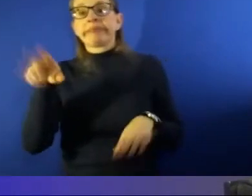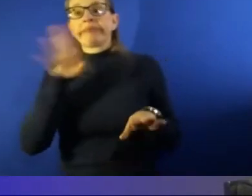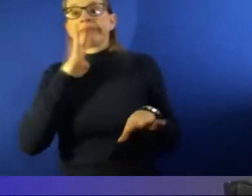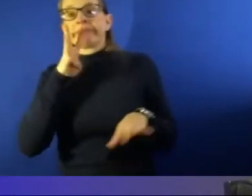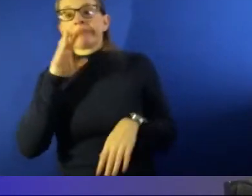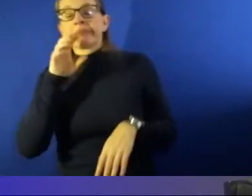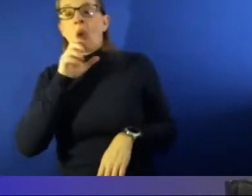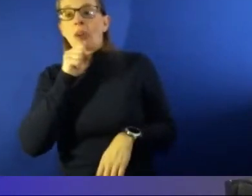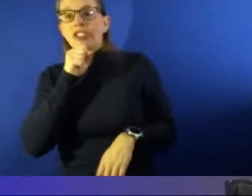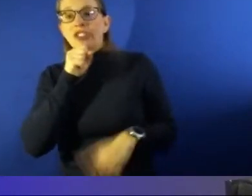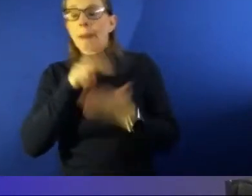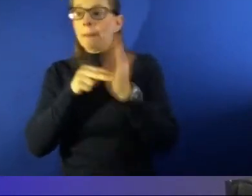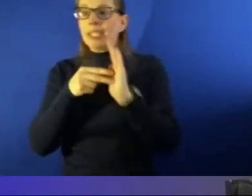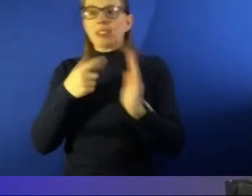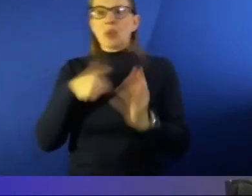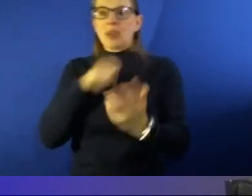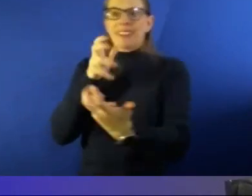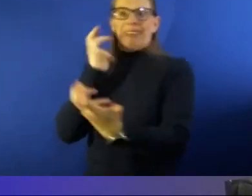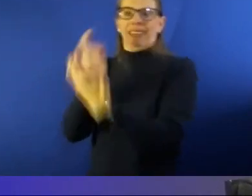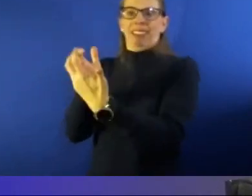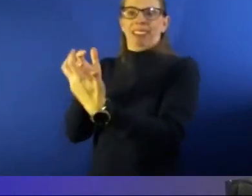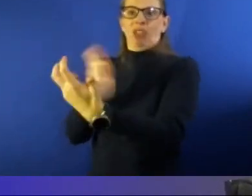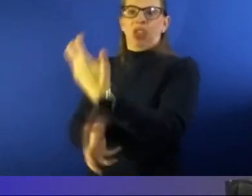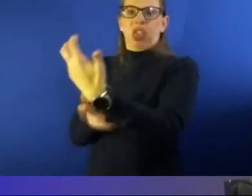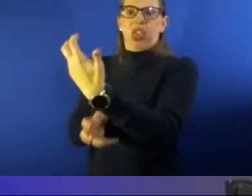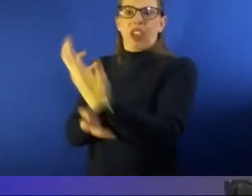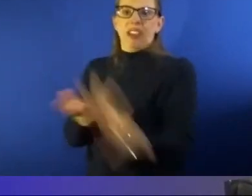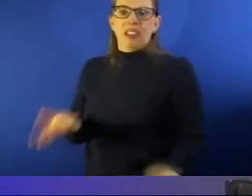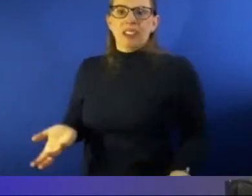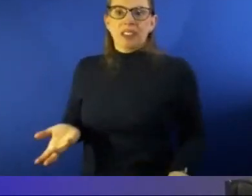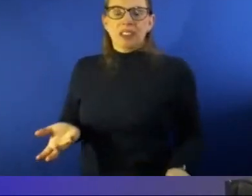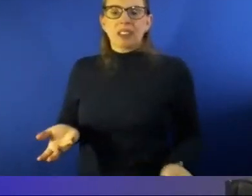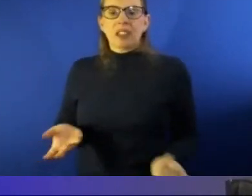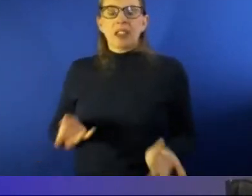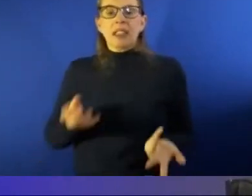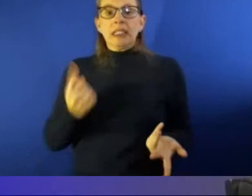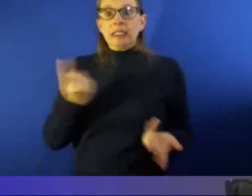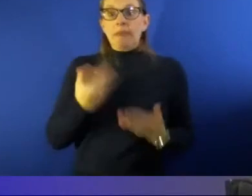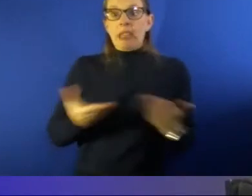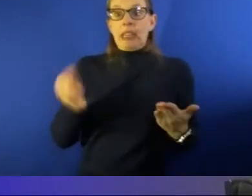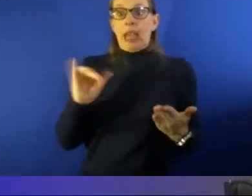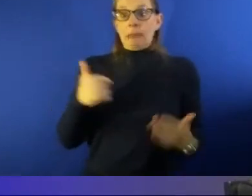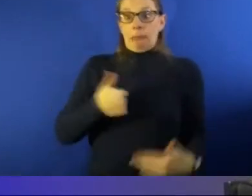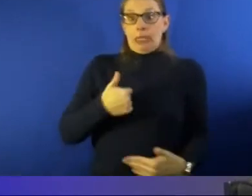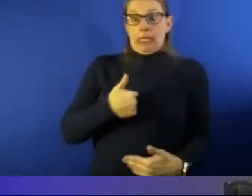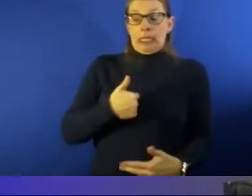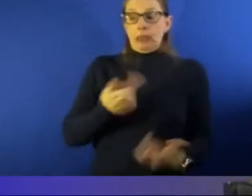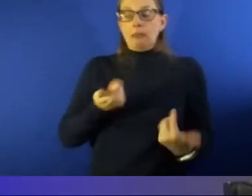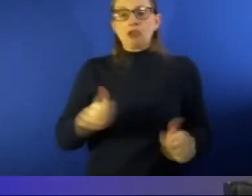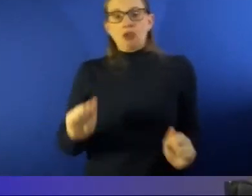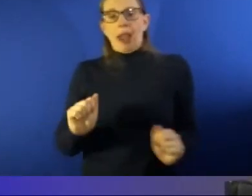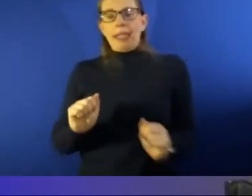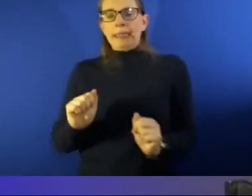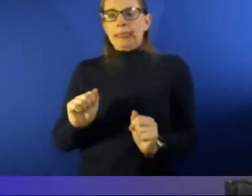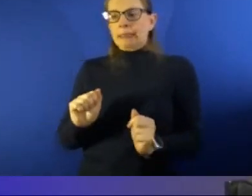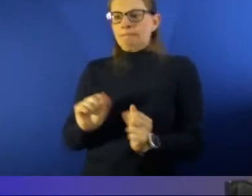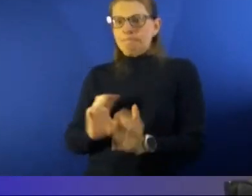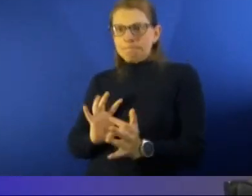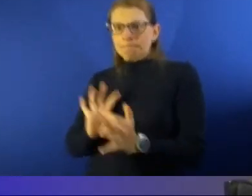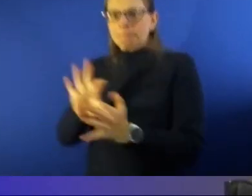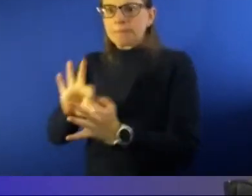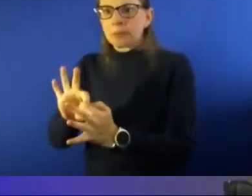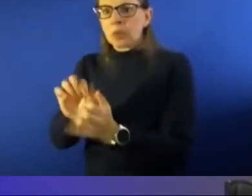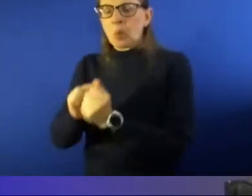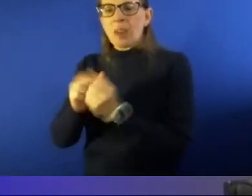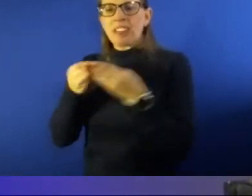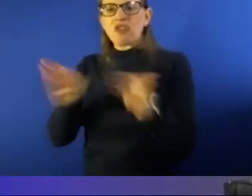meaningful to the public. And so that's been something that people like me and others like me have been really trying to cross that bridge. And it's sometimes